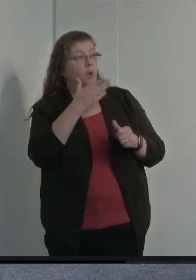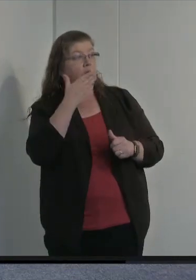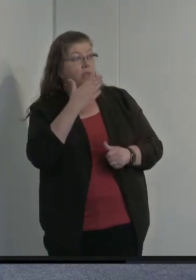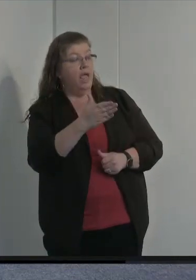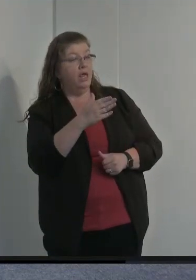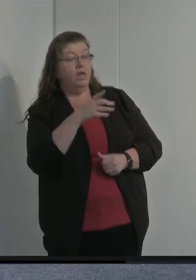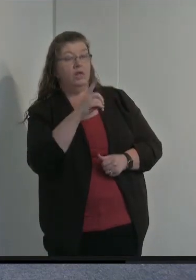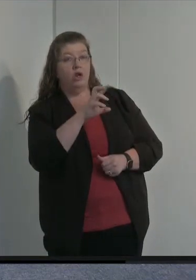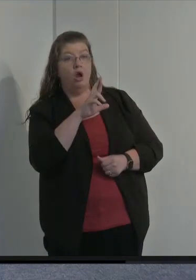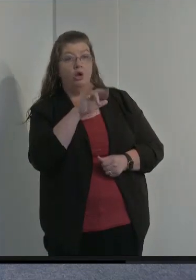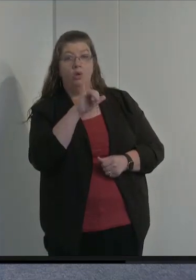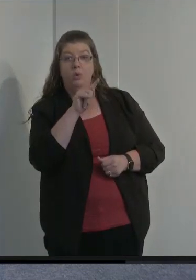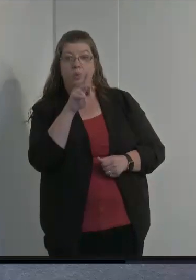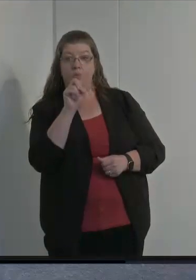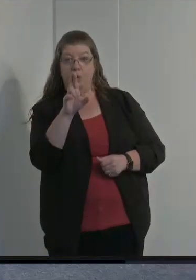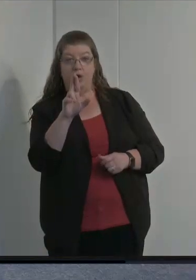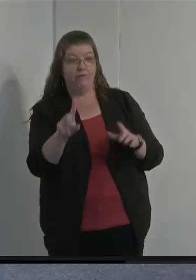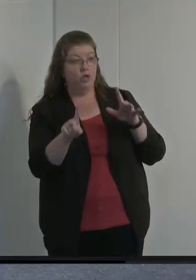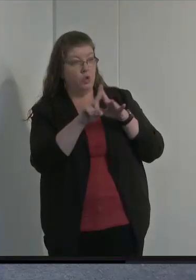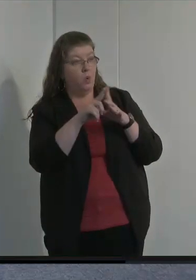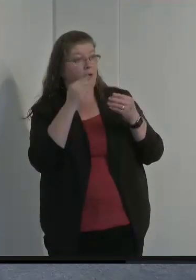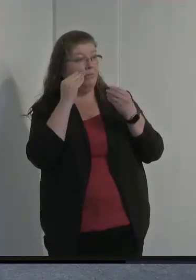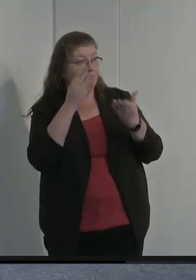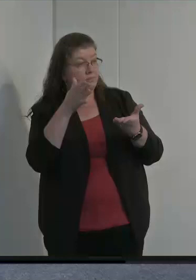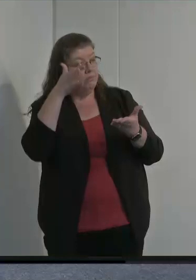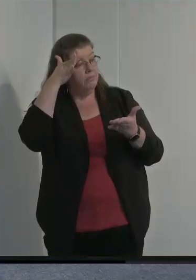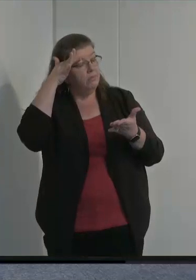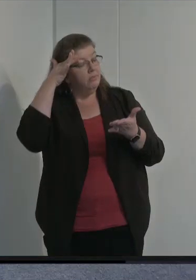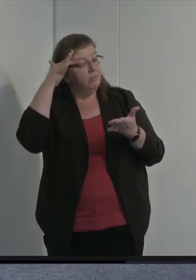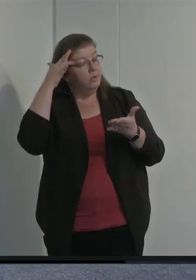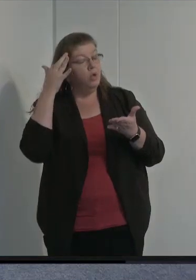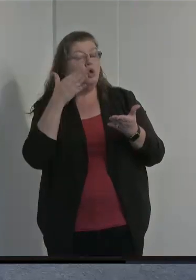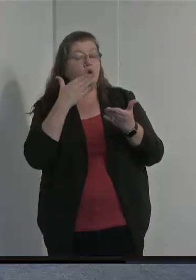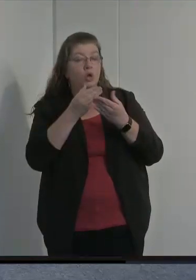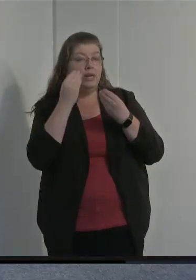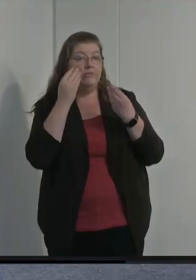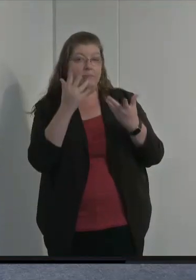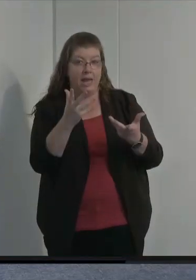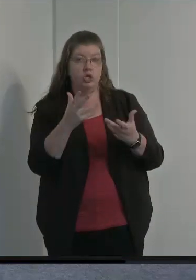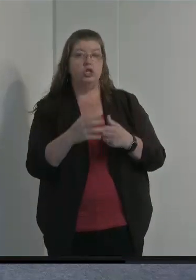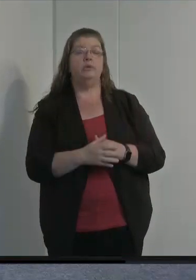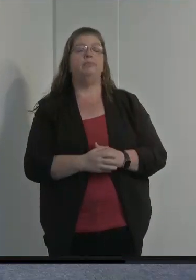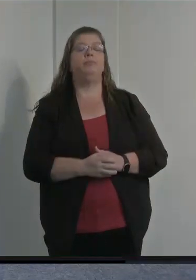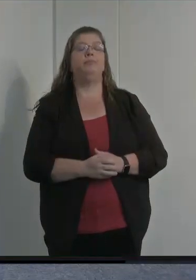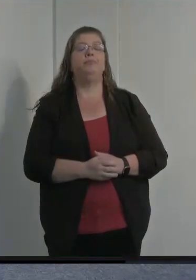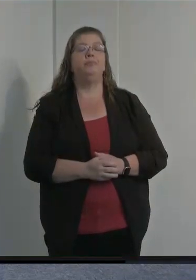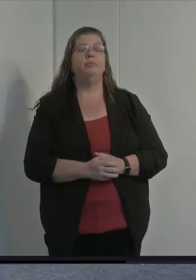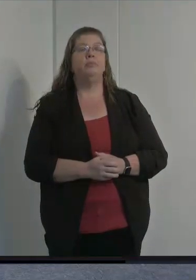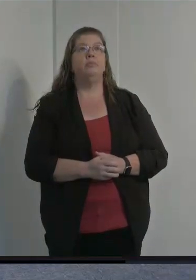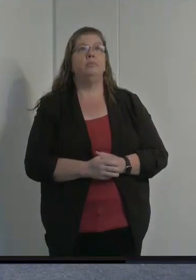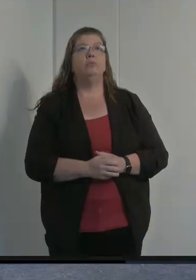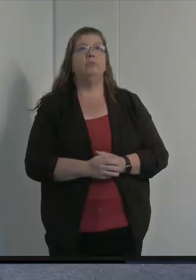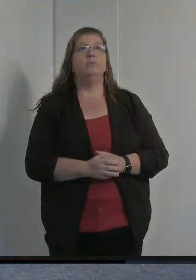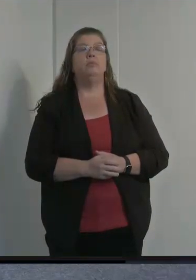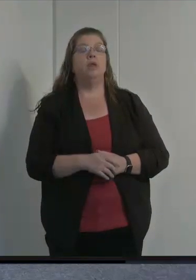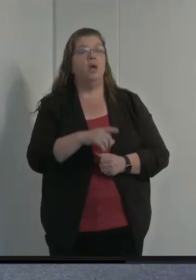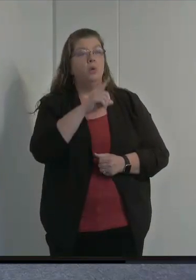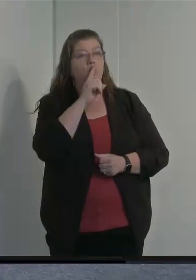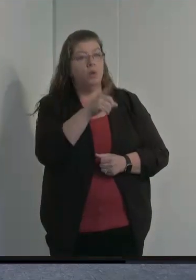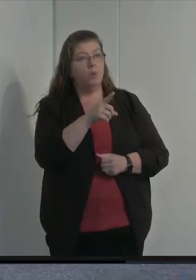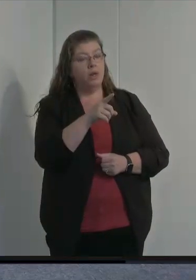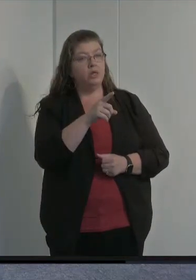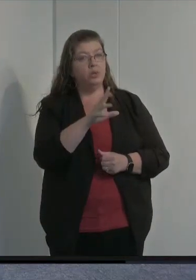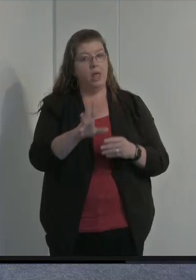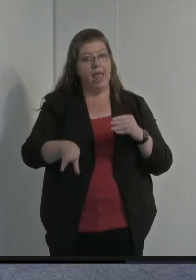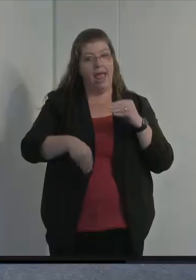Ritter for showing up and giving that presentation. That was really good information. And I would really like to follow up on what Tom Bolton